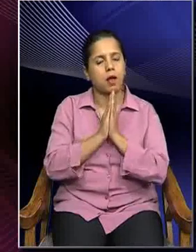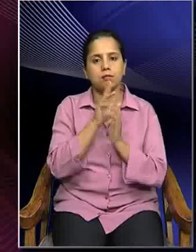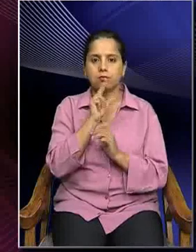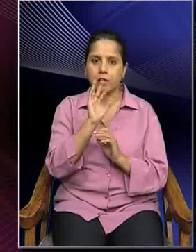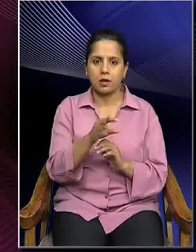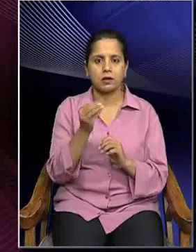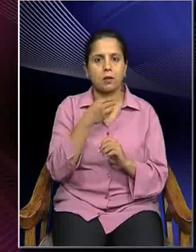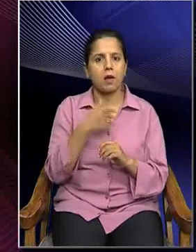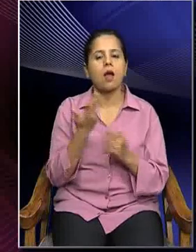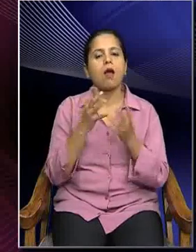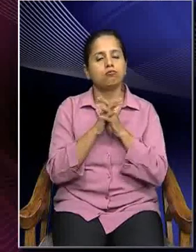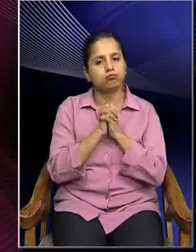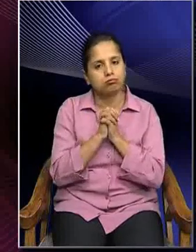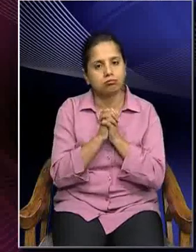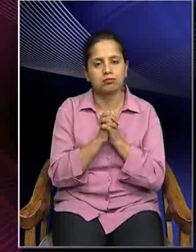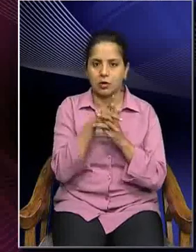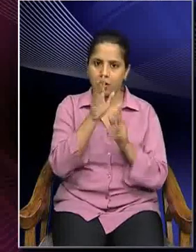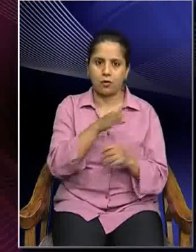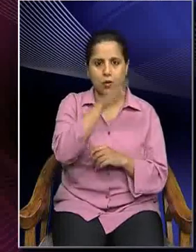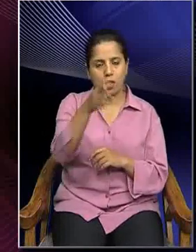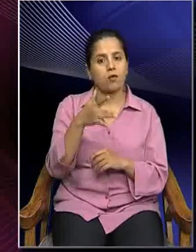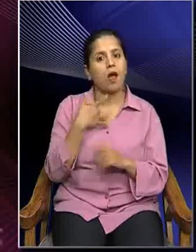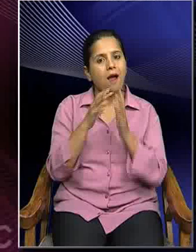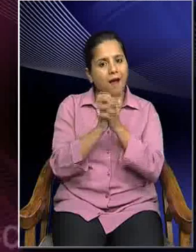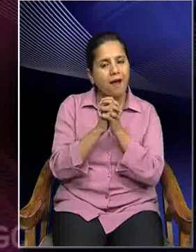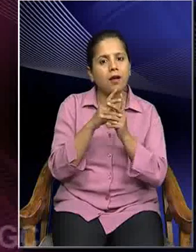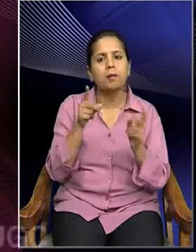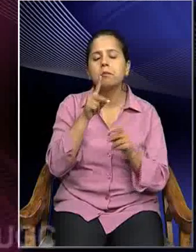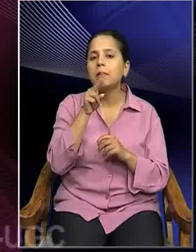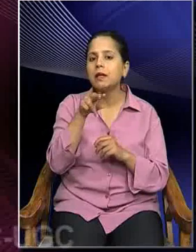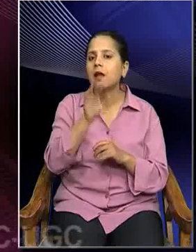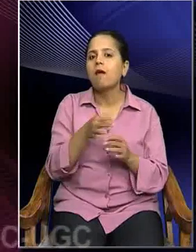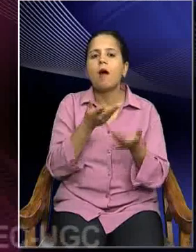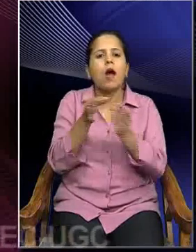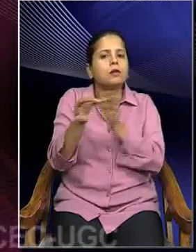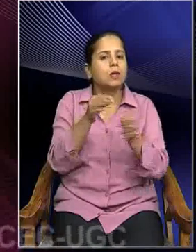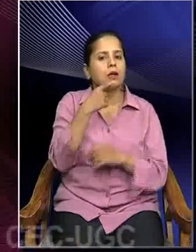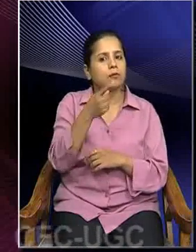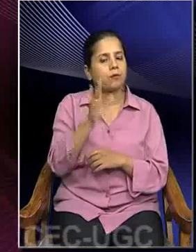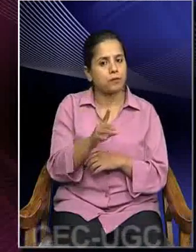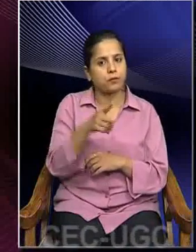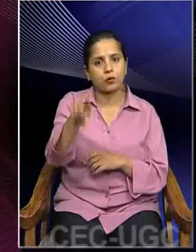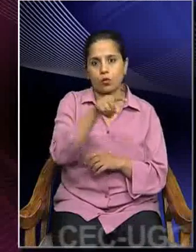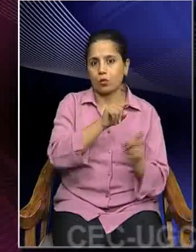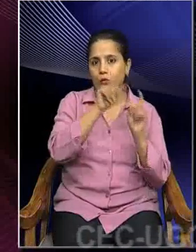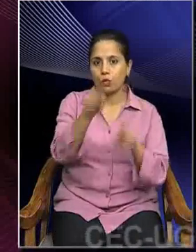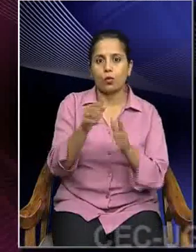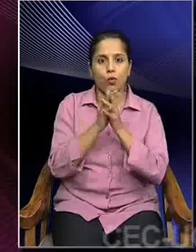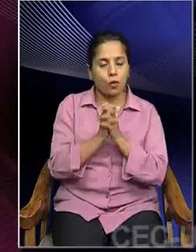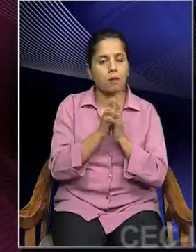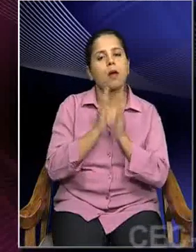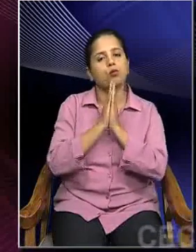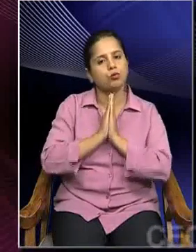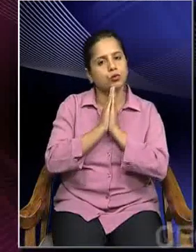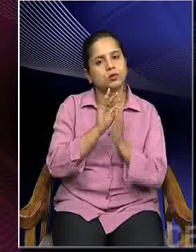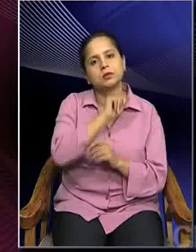like folding hands, which is kind of conveying the meaning that you are going to worship